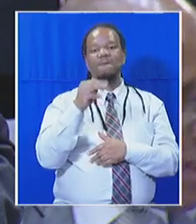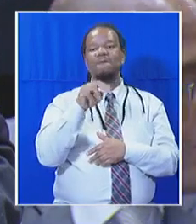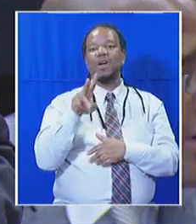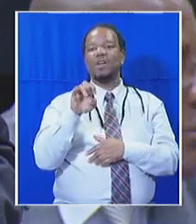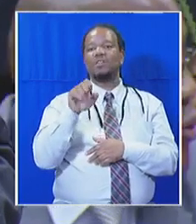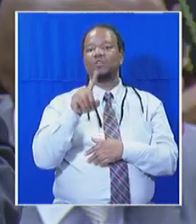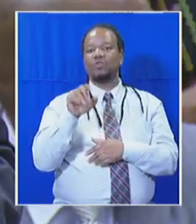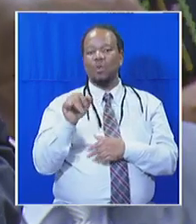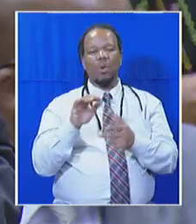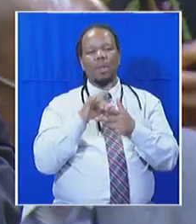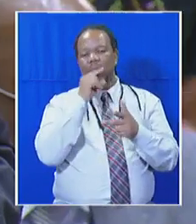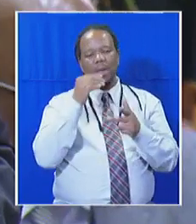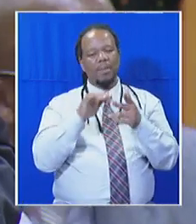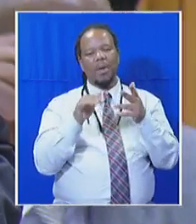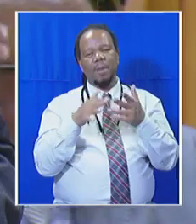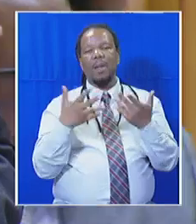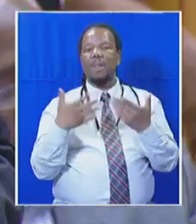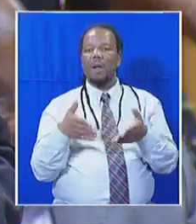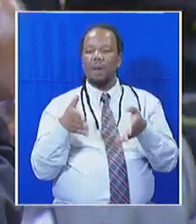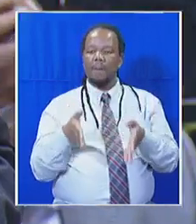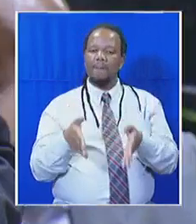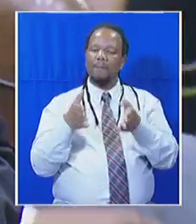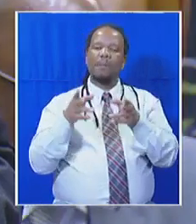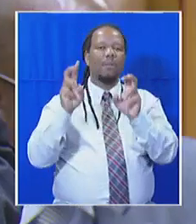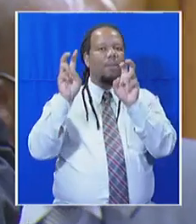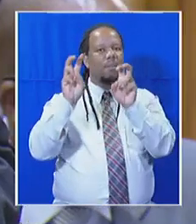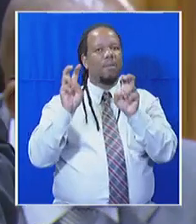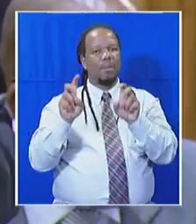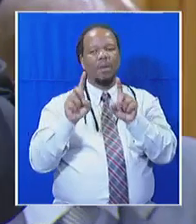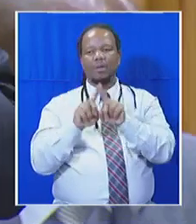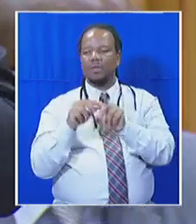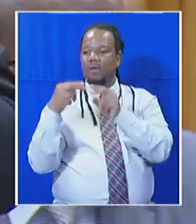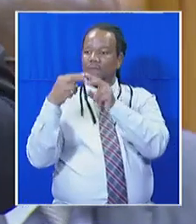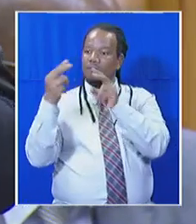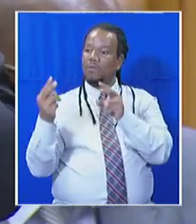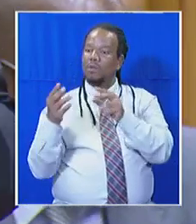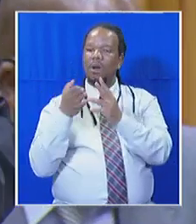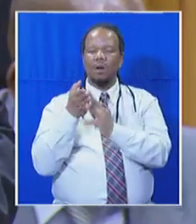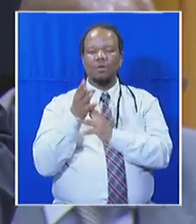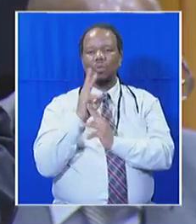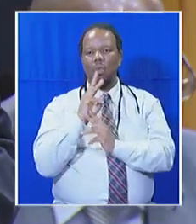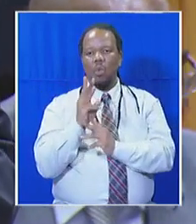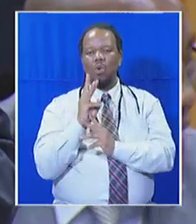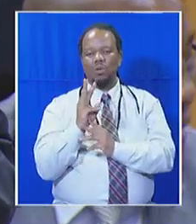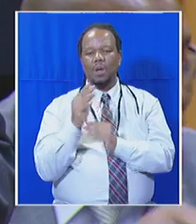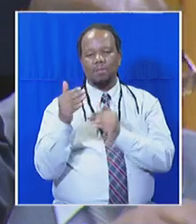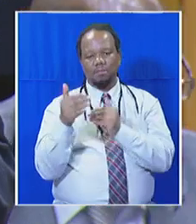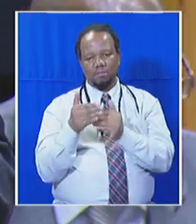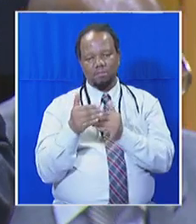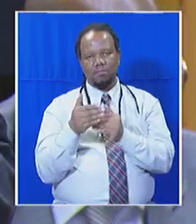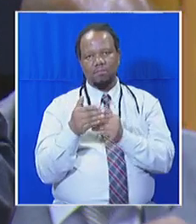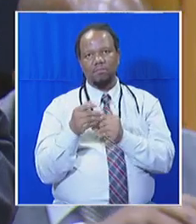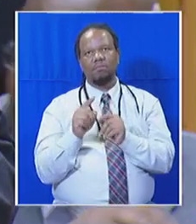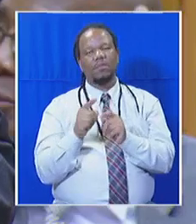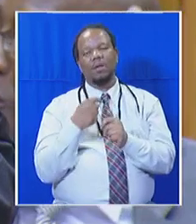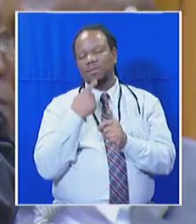where boreholes have been installed, giving surrounding villages access to water closer to the village, to cite but a